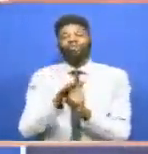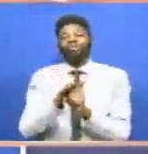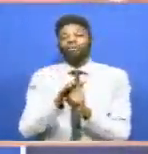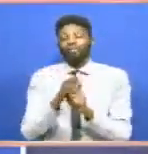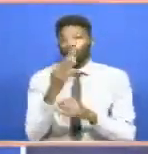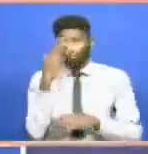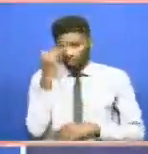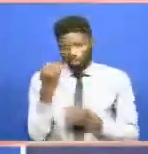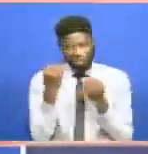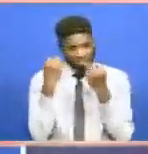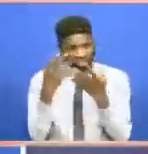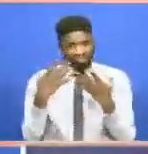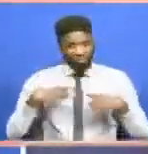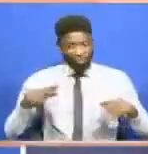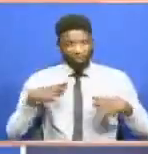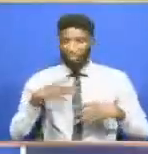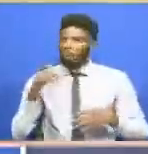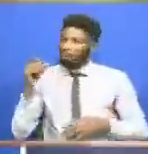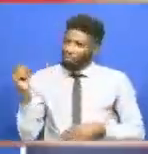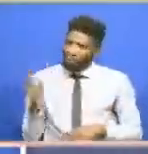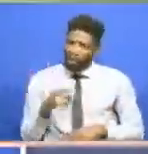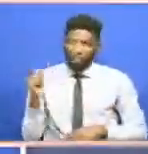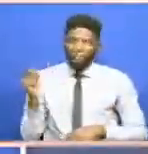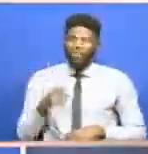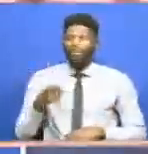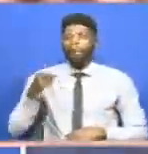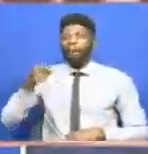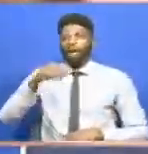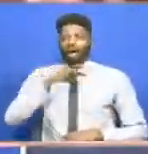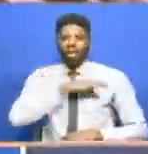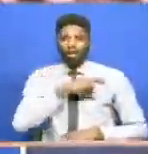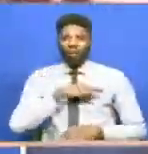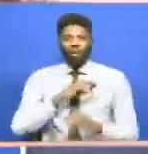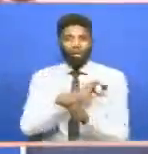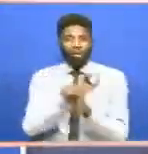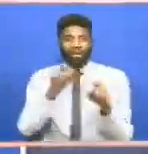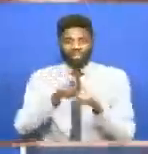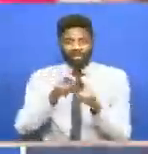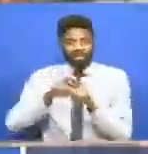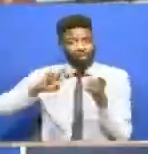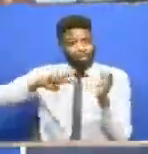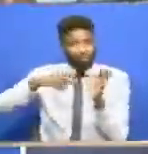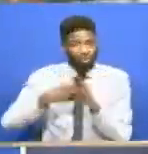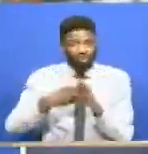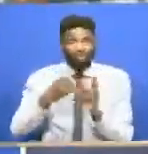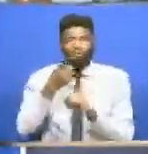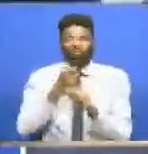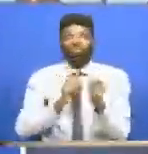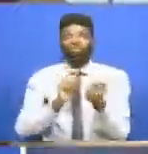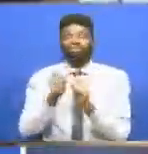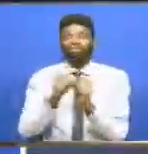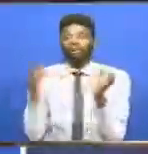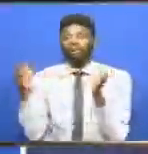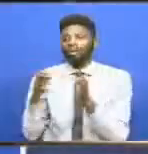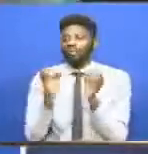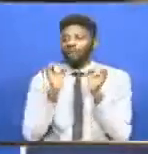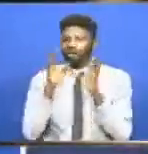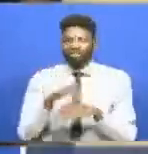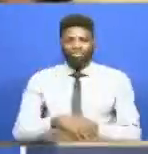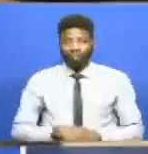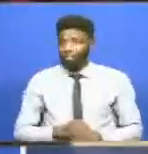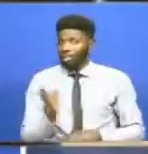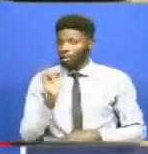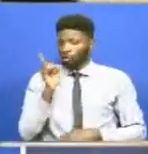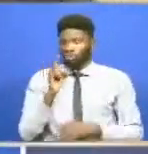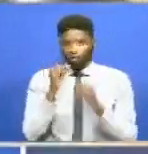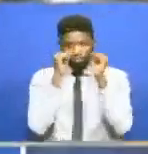gone months without pay, allowances or contracts from sports firms and companies. Nairobi Boxing Association